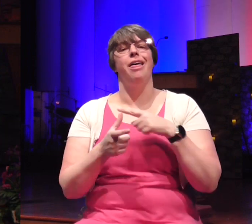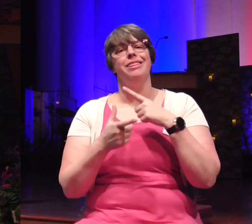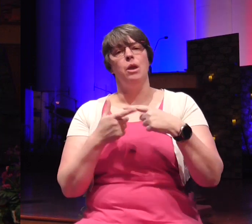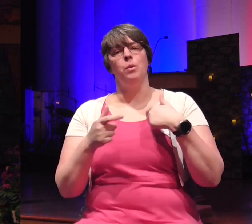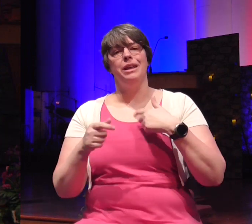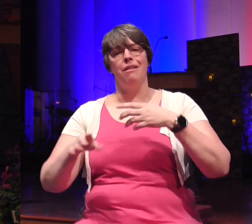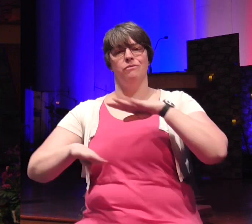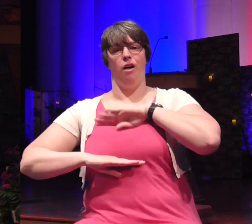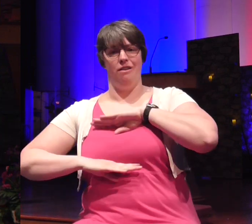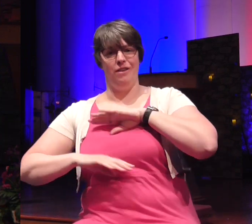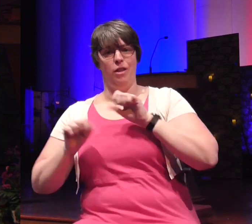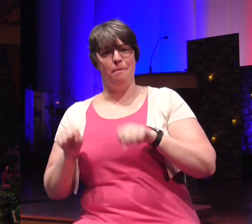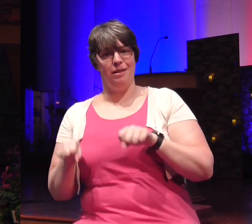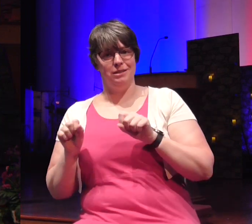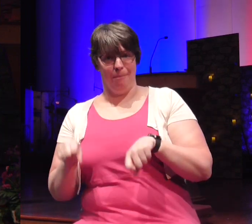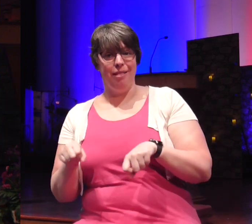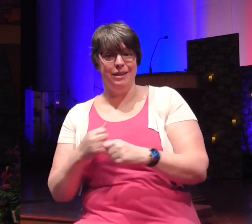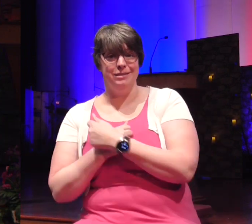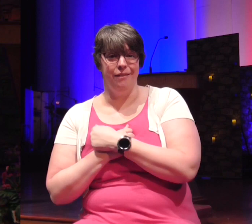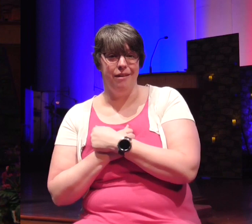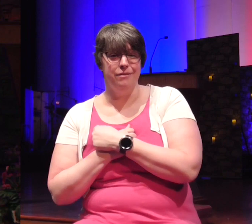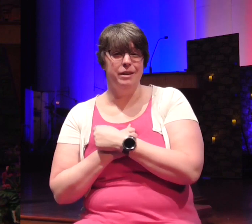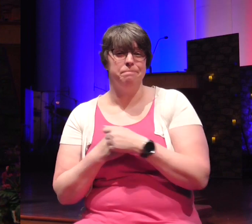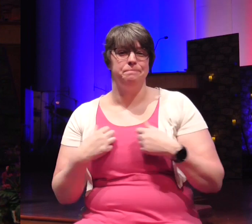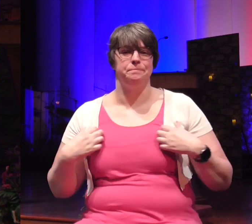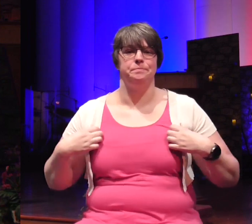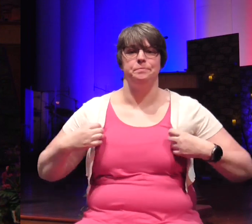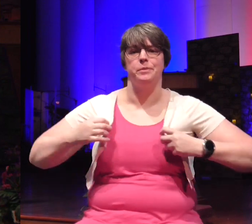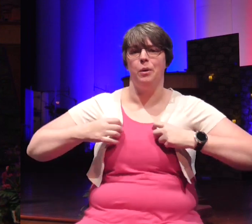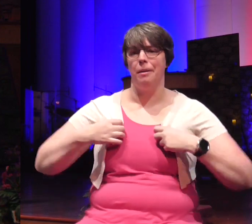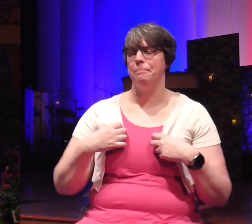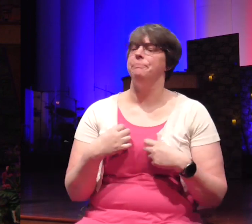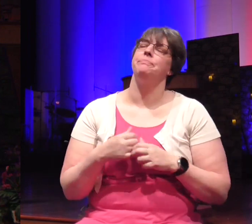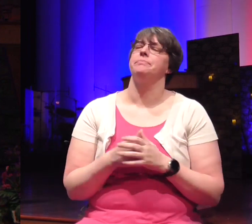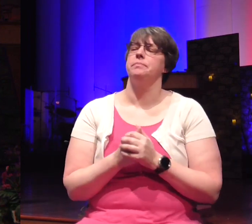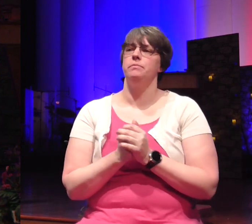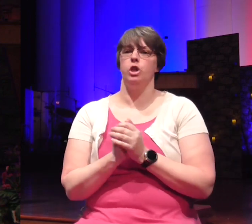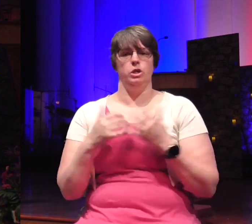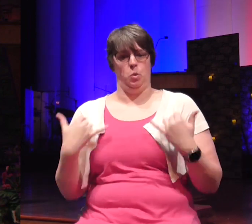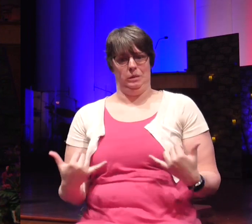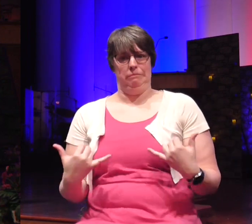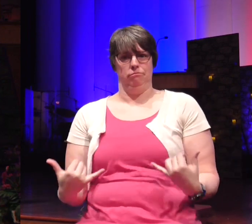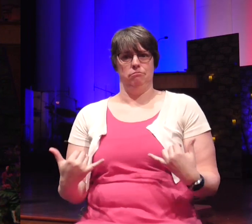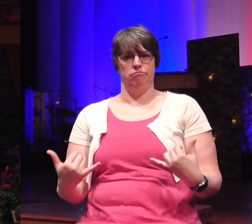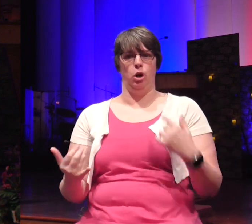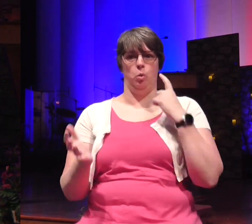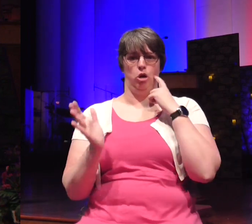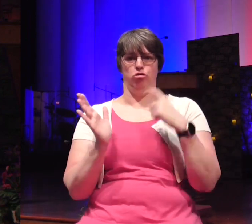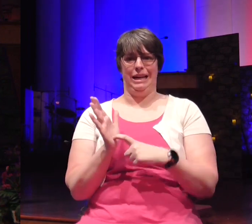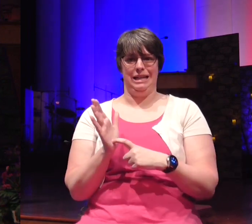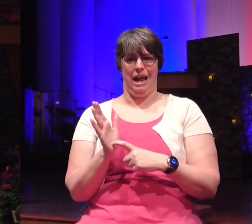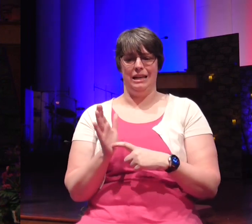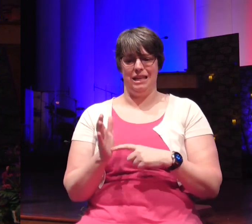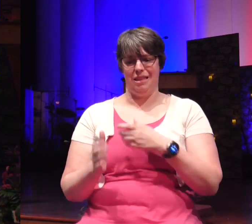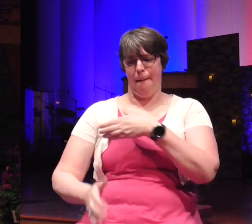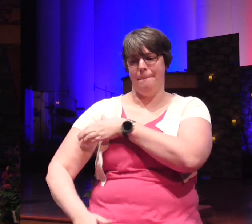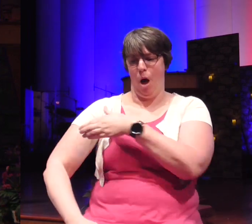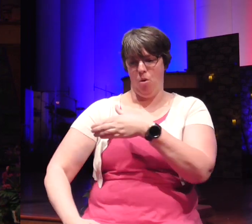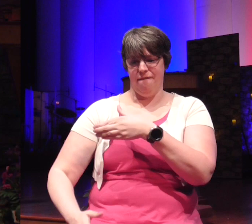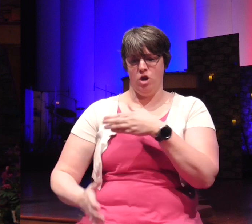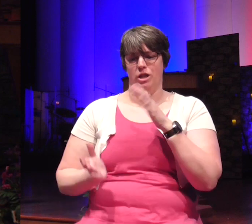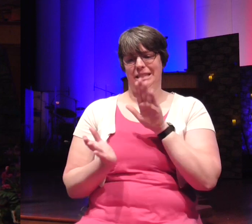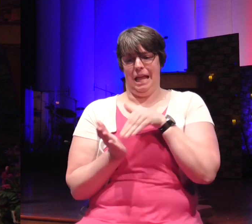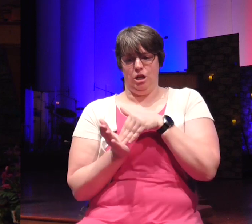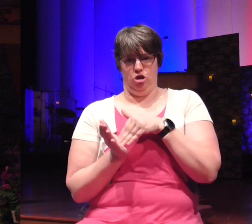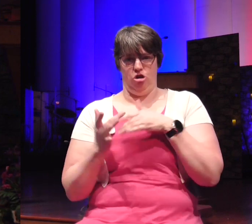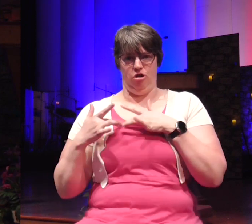the possibilities of love within us. Now then, recognizing this very powerful center of the heart, the